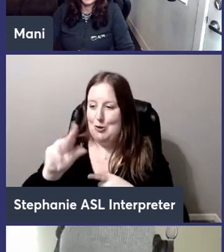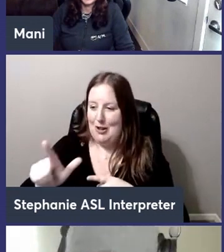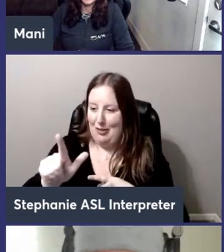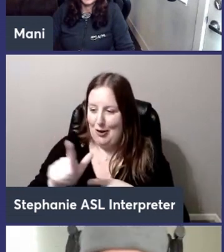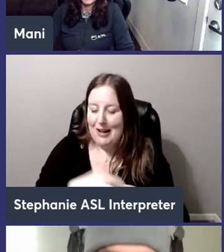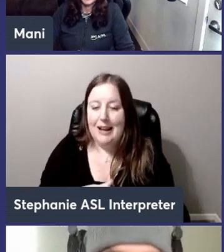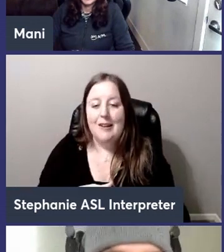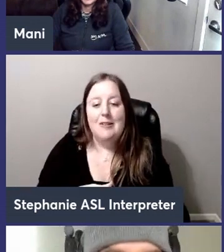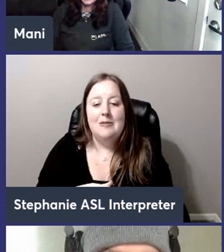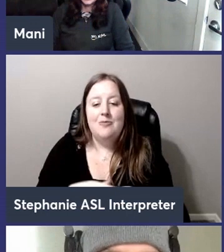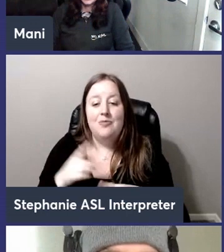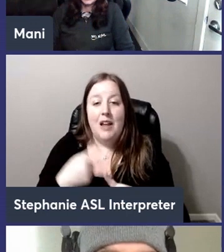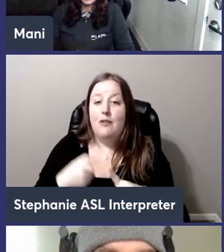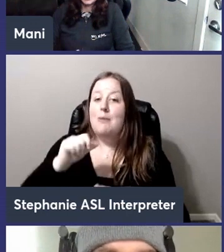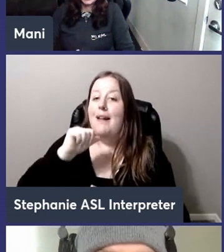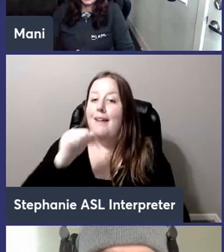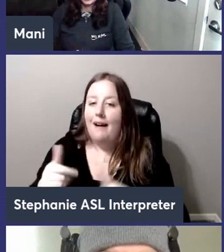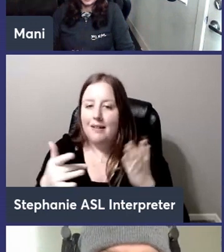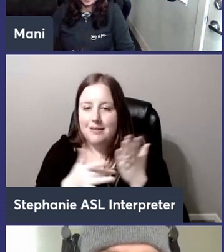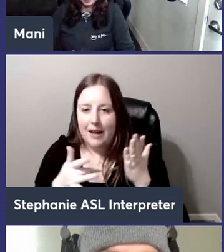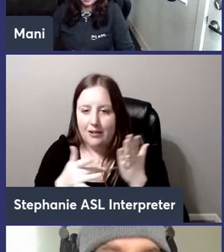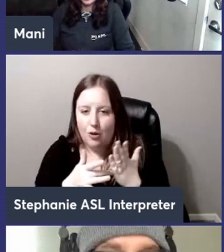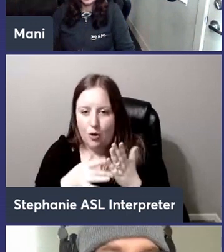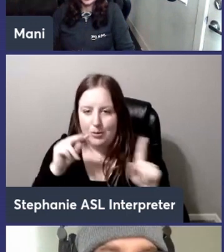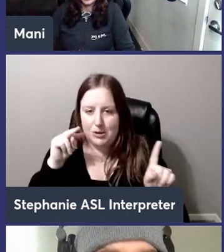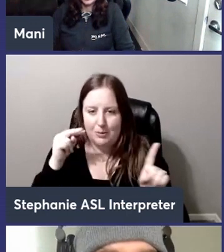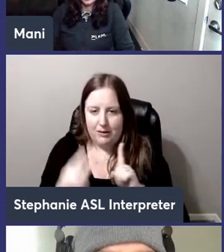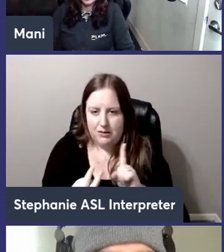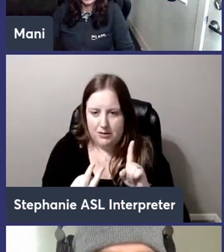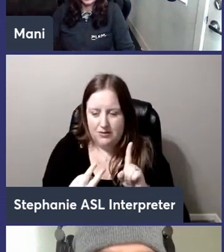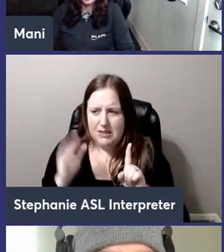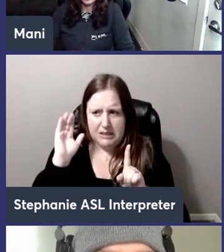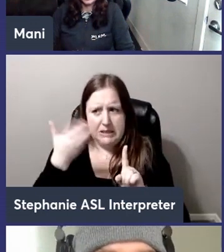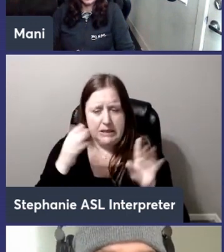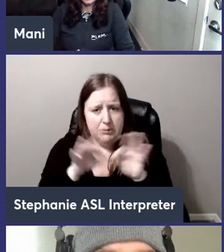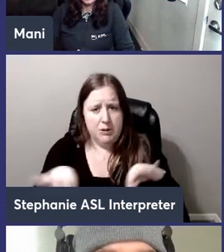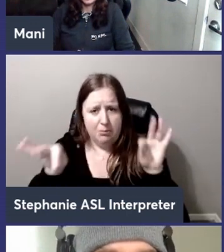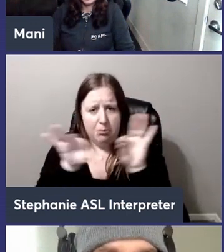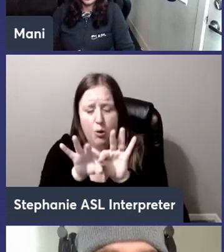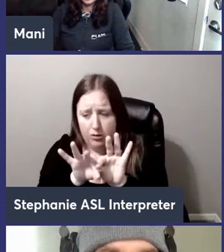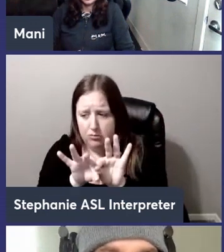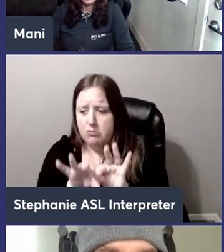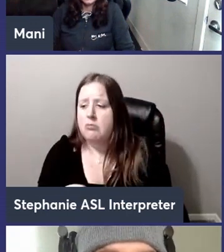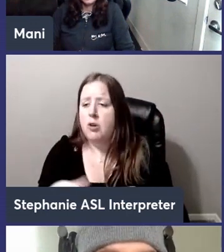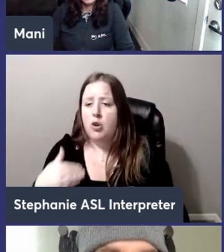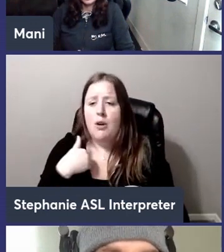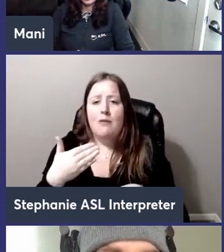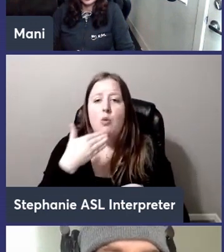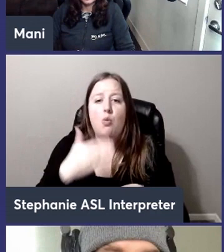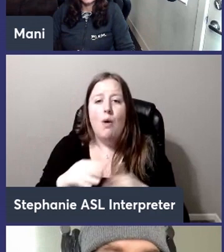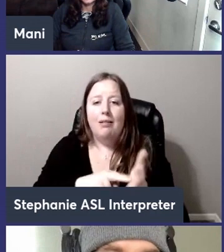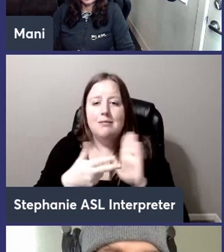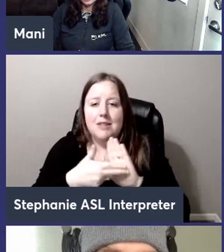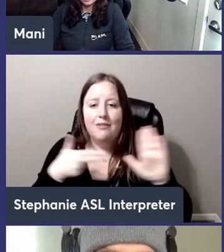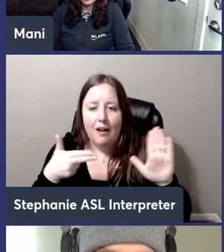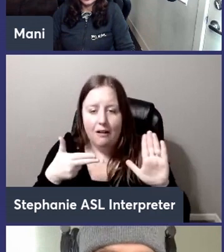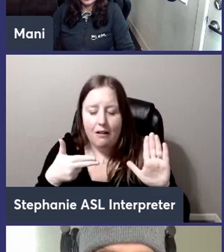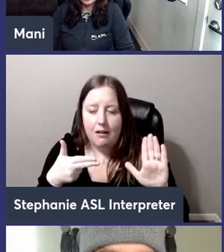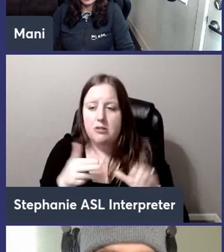from a non-technical side, so to speak, it seems very important that you really have well-defined